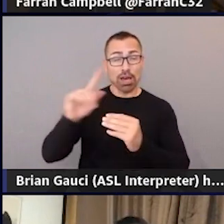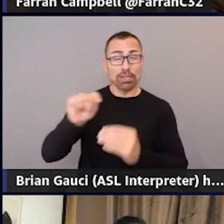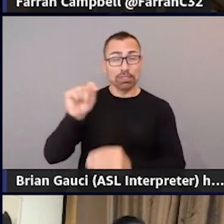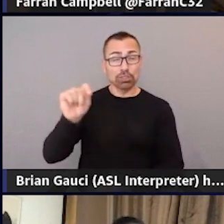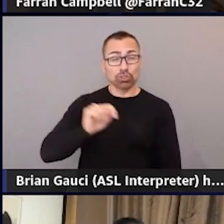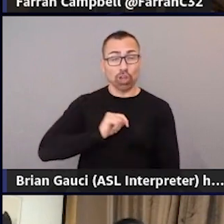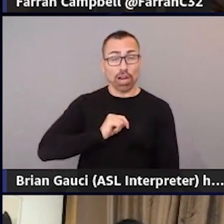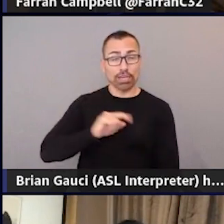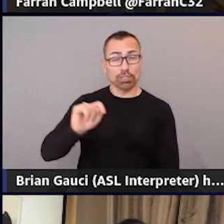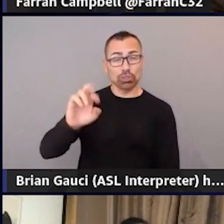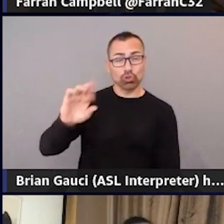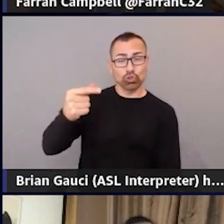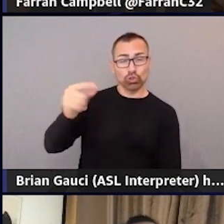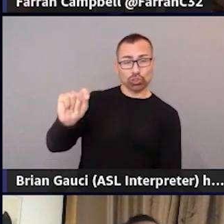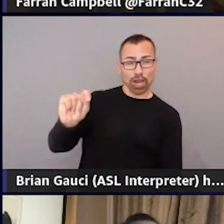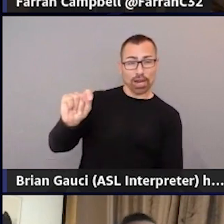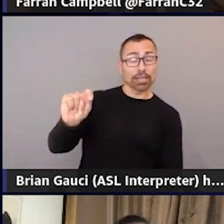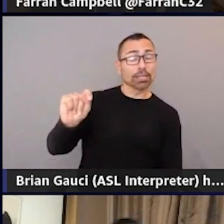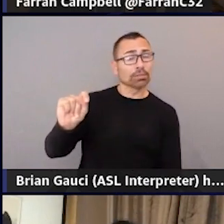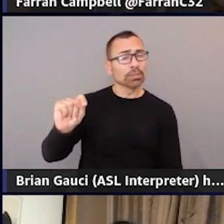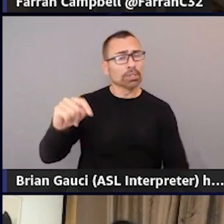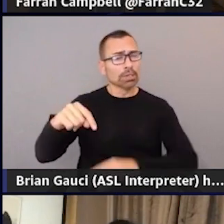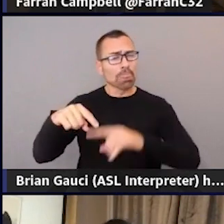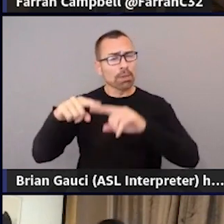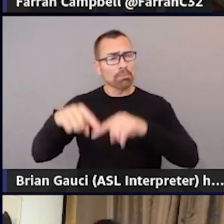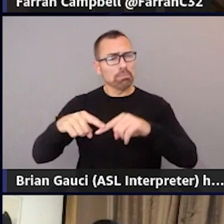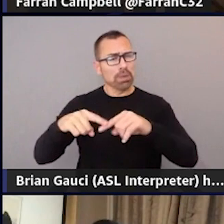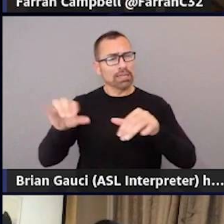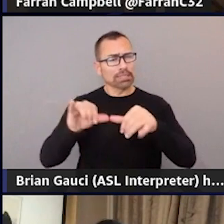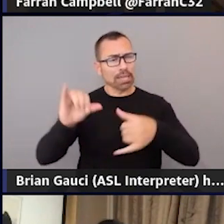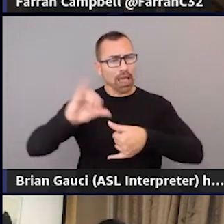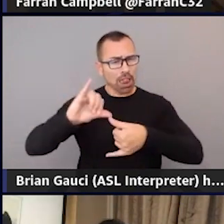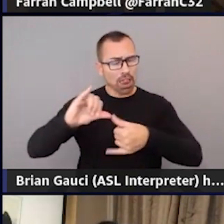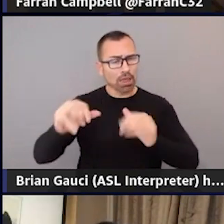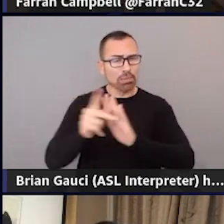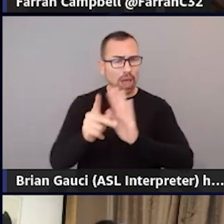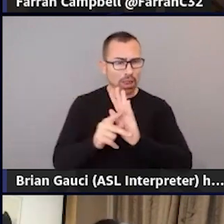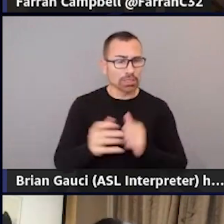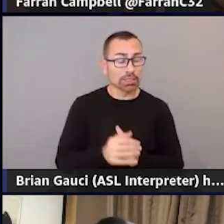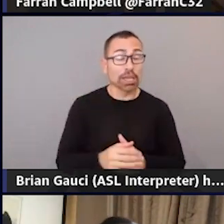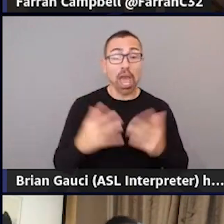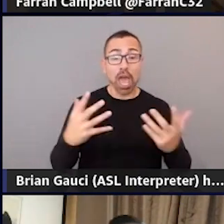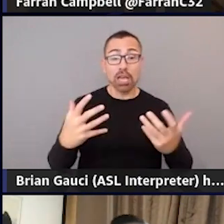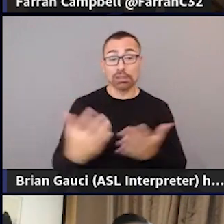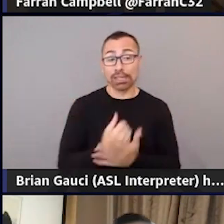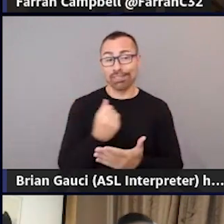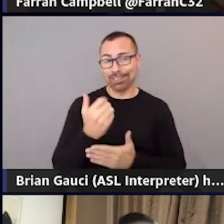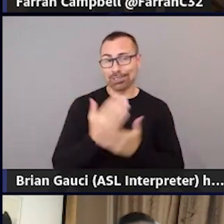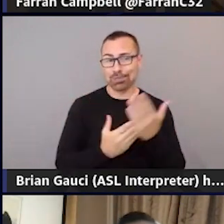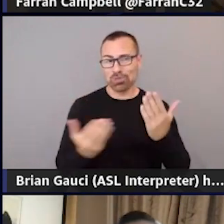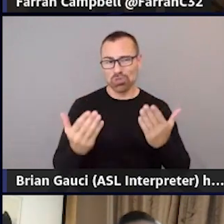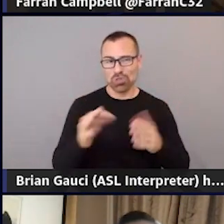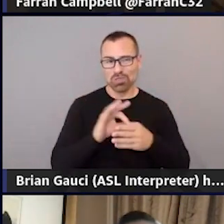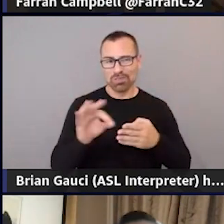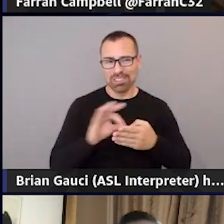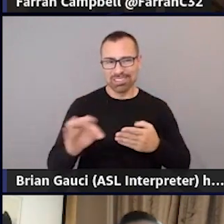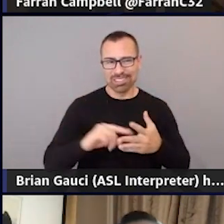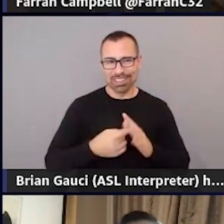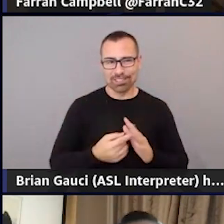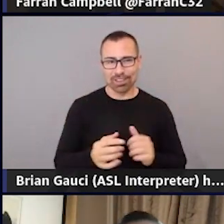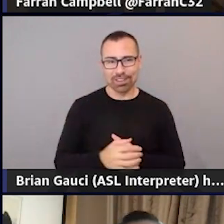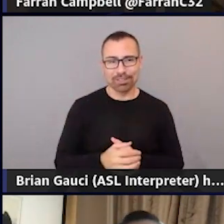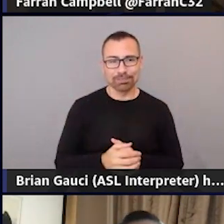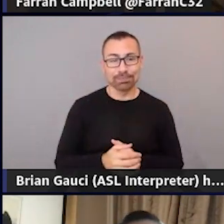get the idea. And start using some of these newer features that have been rolled out. It's amazing.